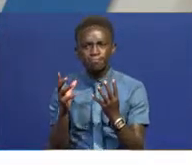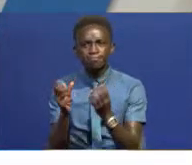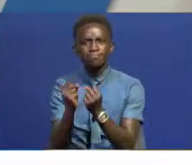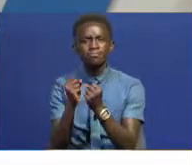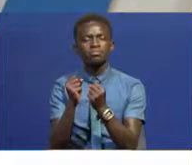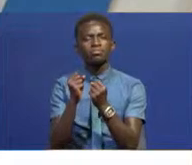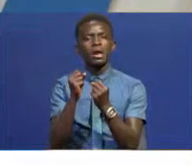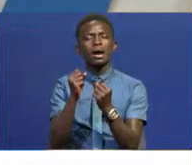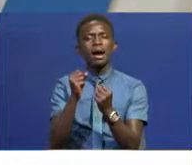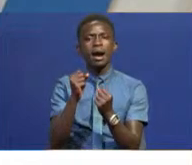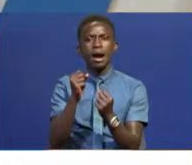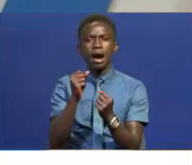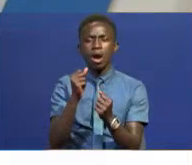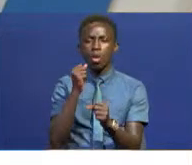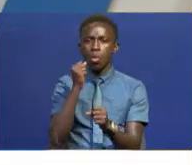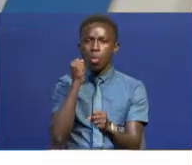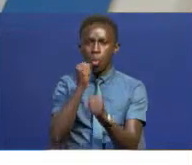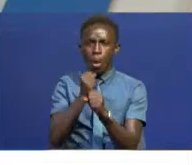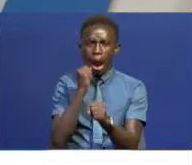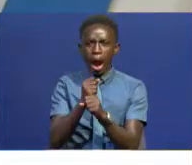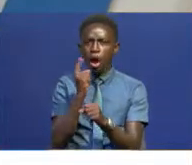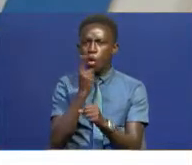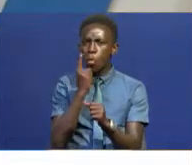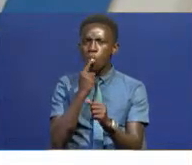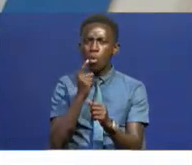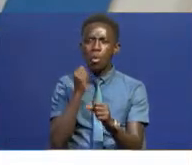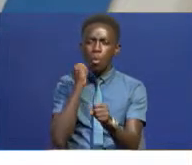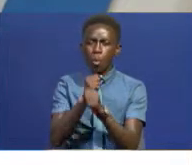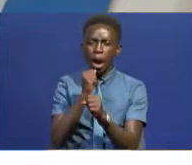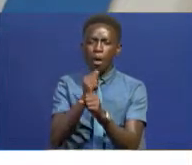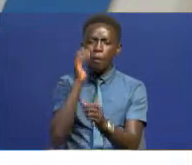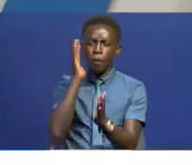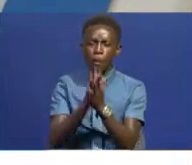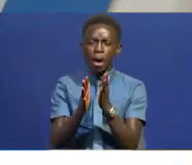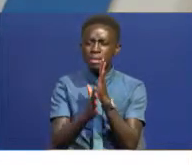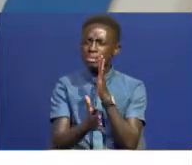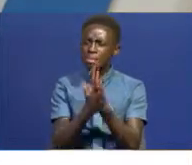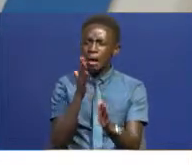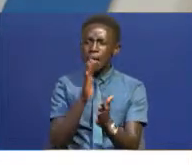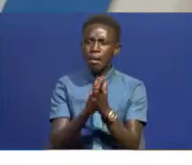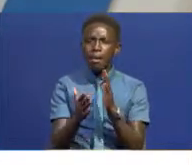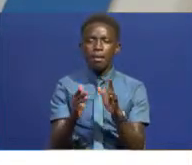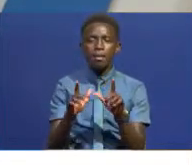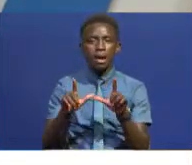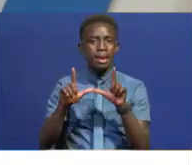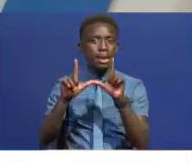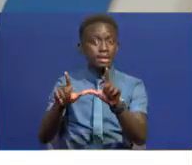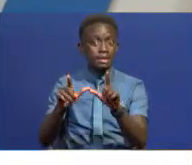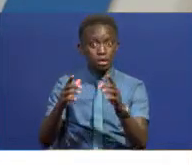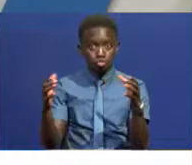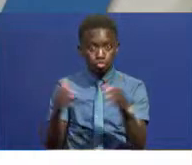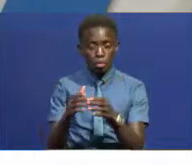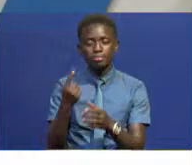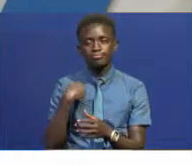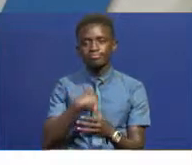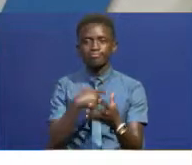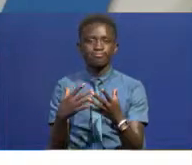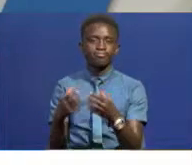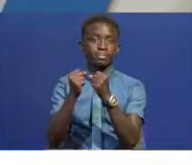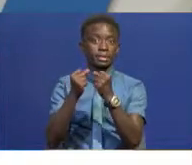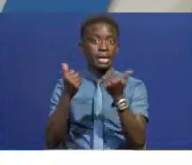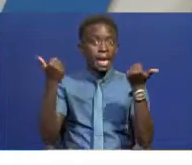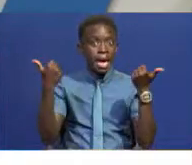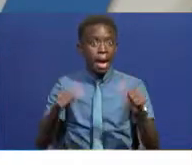country. Illegal operators are anybody who is buying and selling any form of minerals without a license. Anybody who is